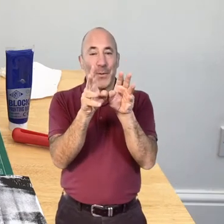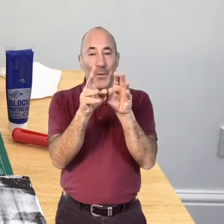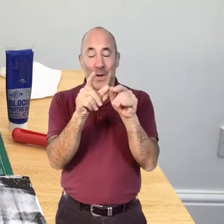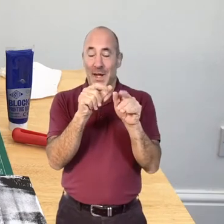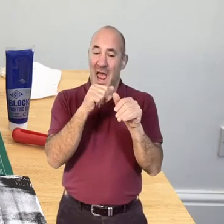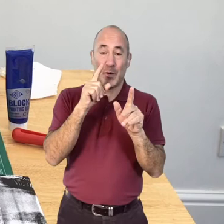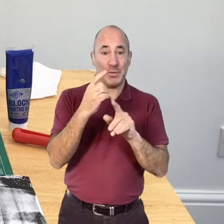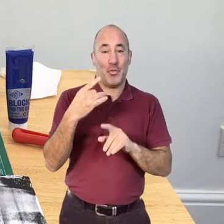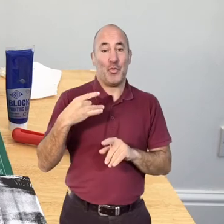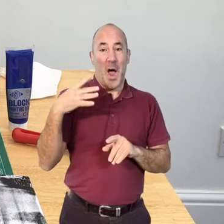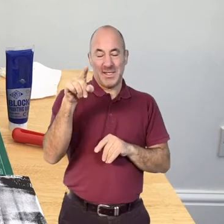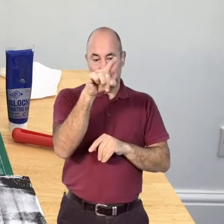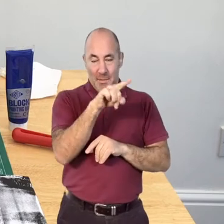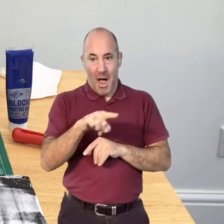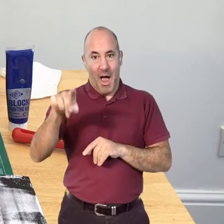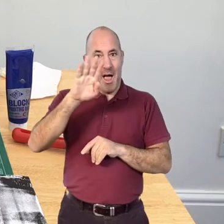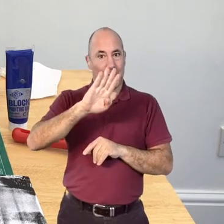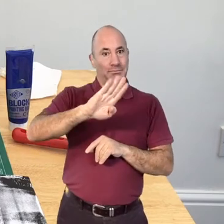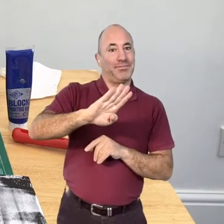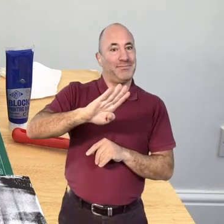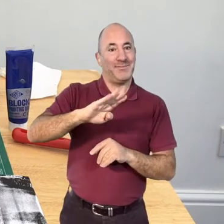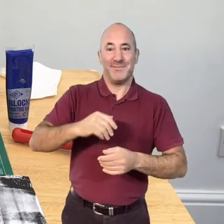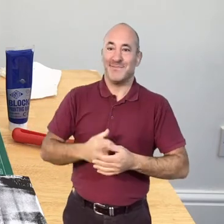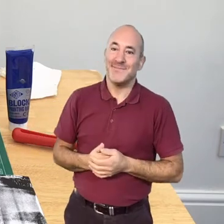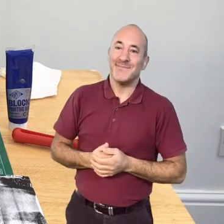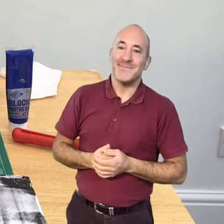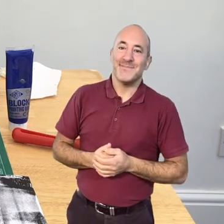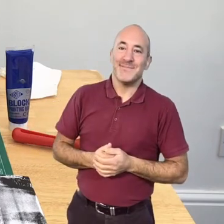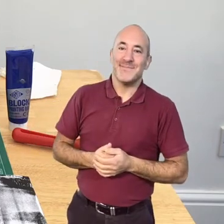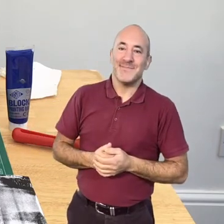lace has made a big white mark,